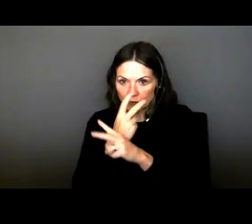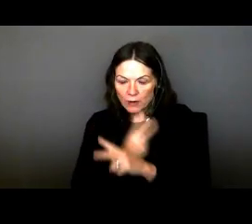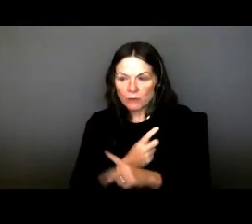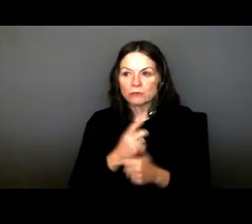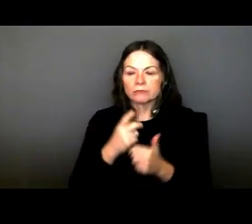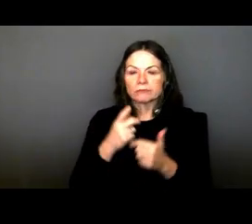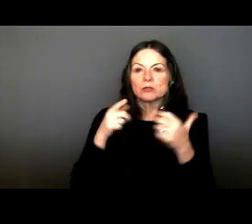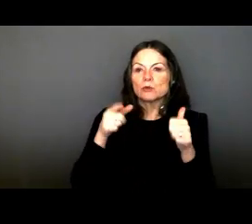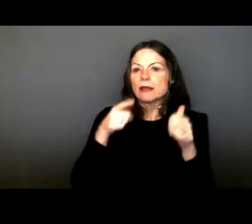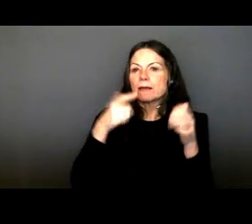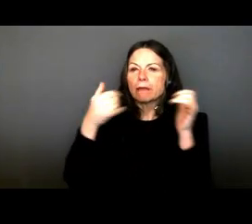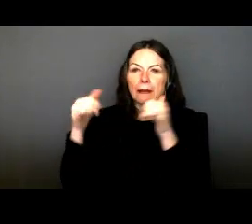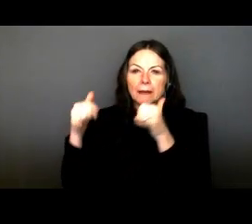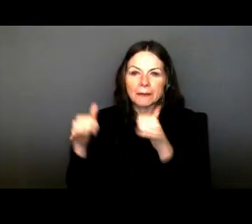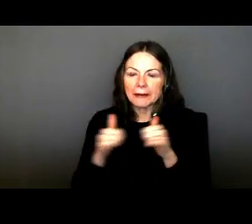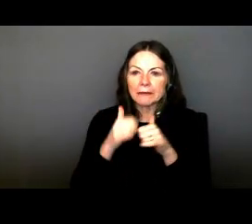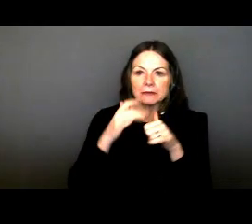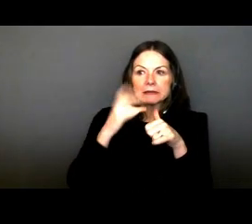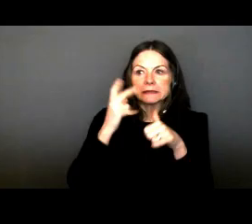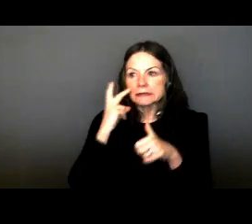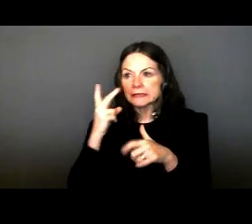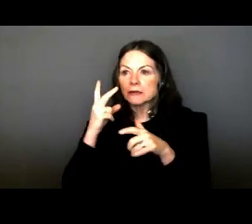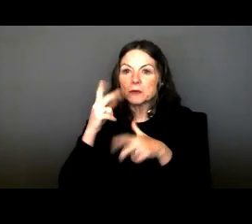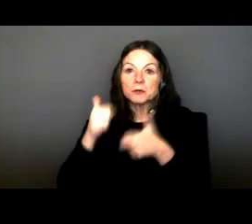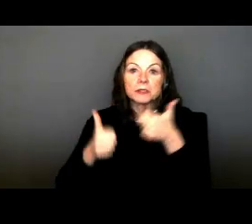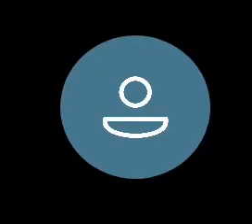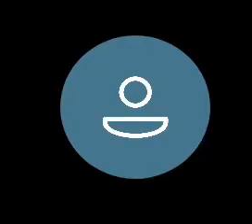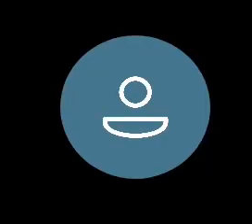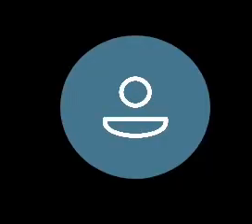points and see what you found for Rabia.